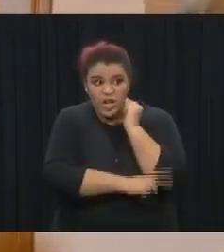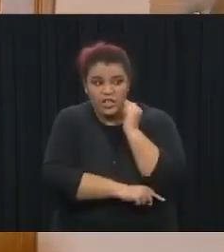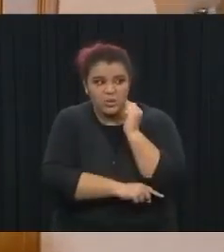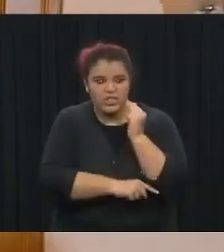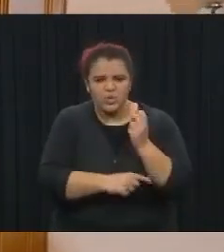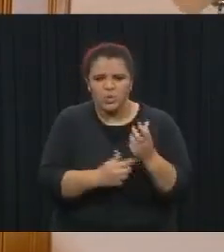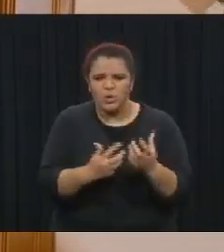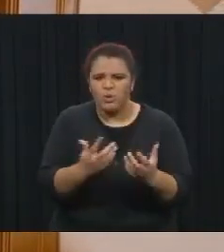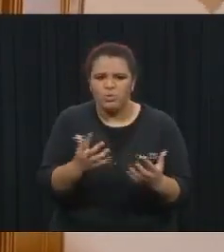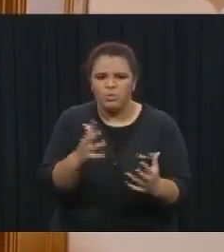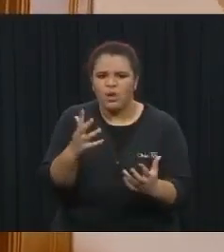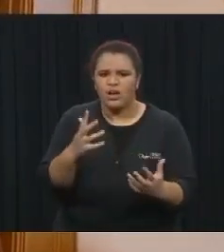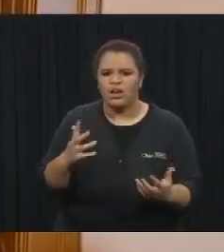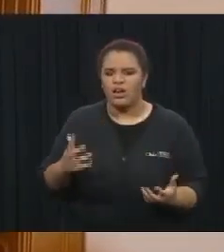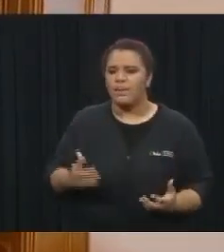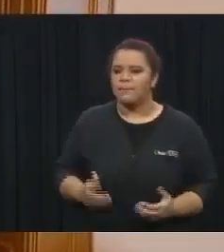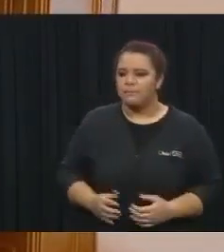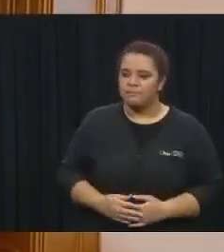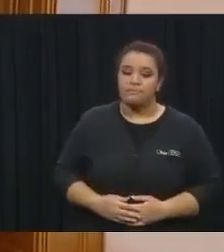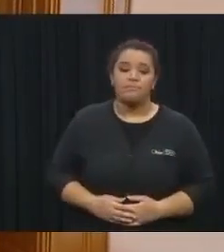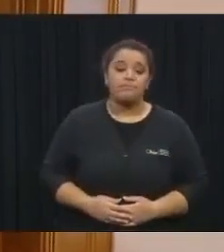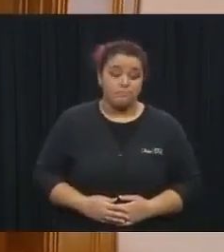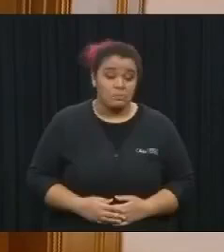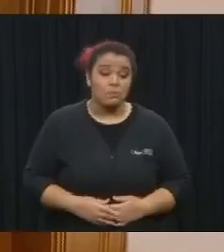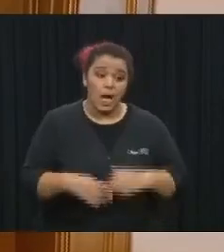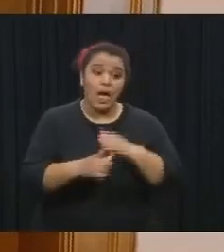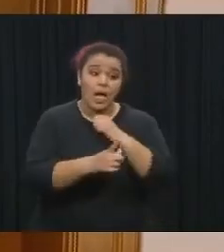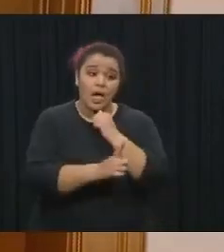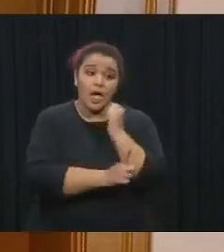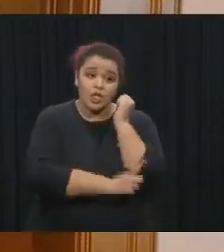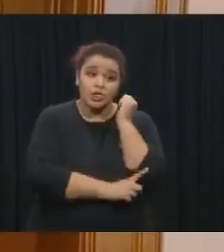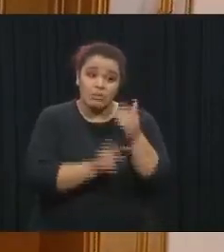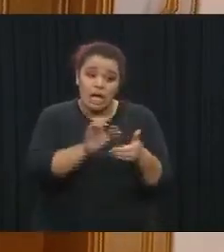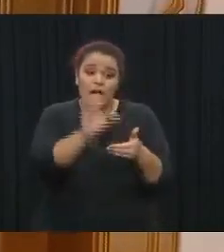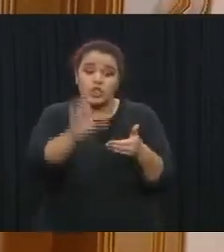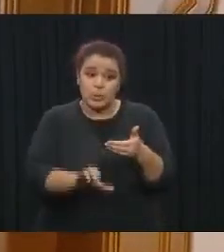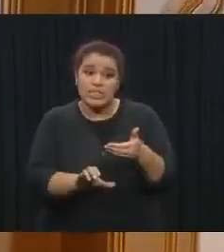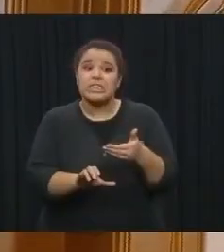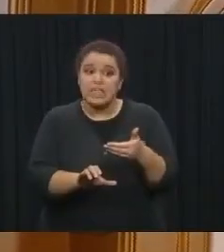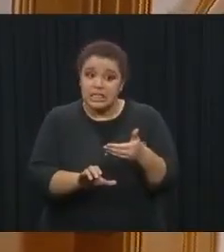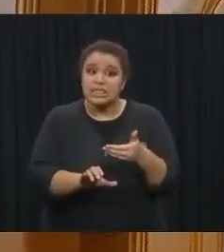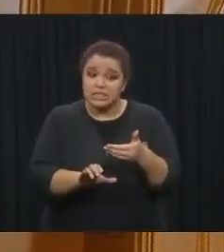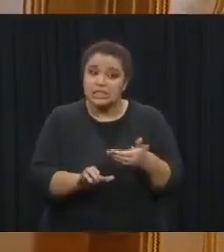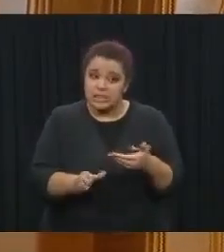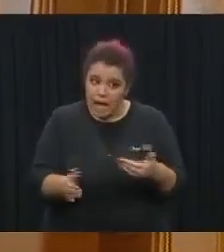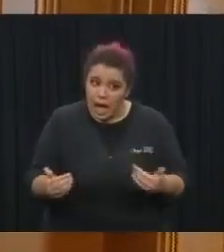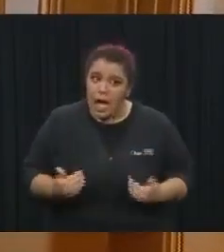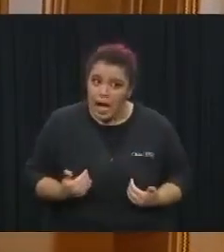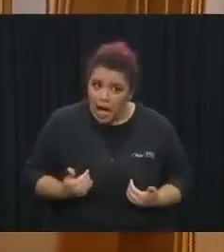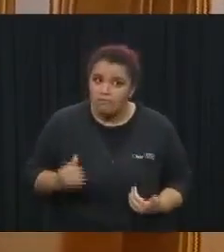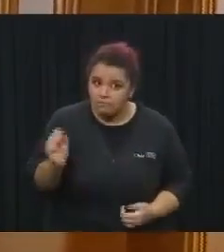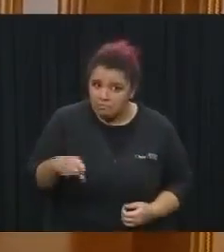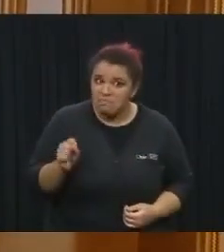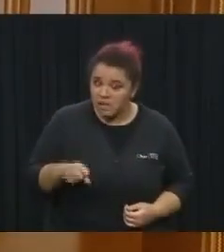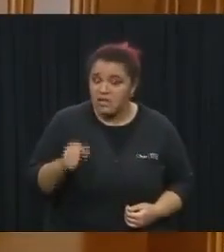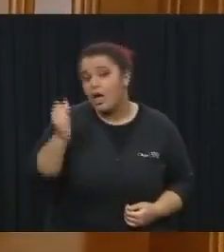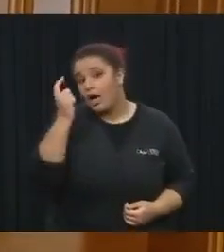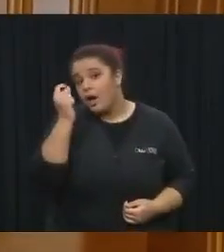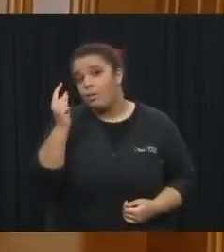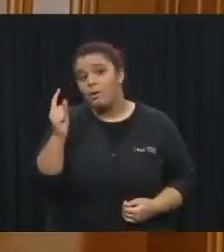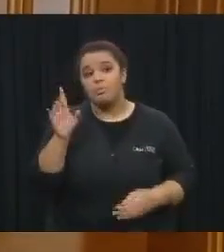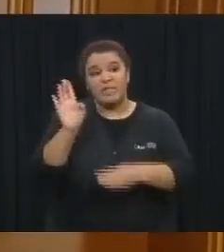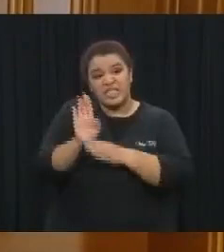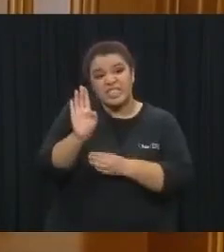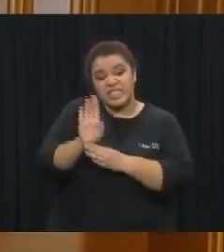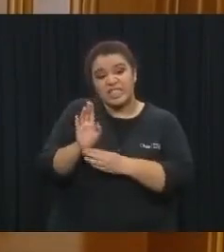said a moment ago, we fully expect companies that are allowed to work, that are allowed to be open, that